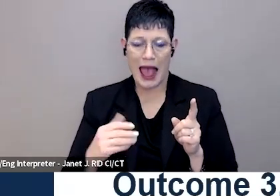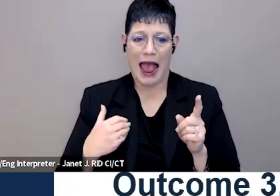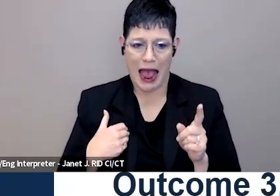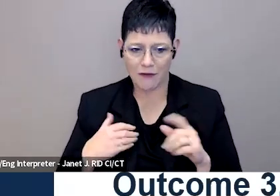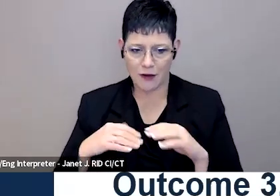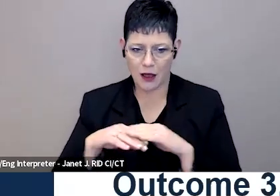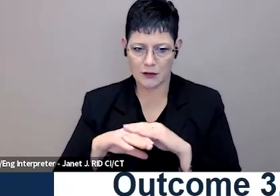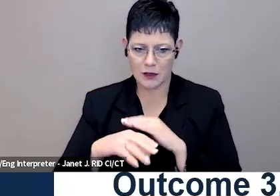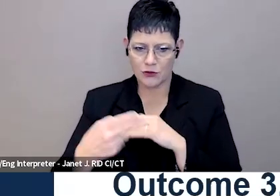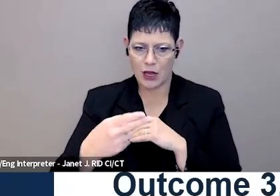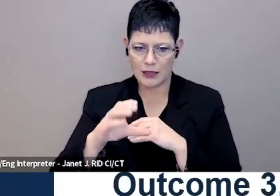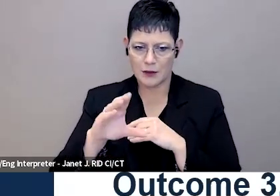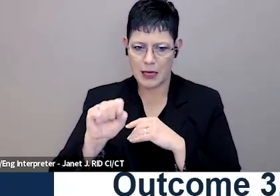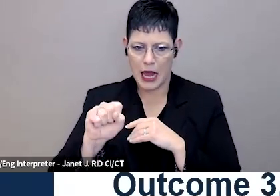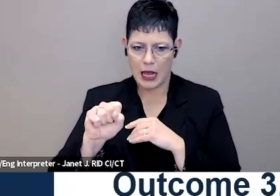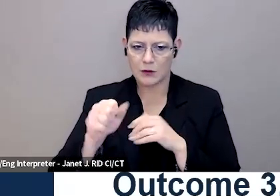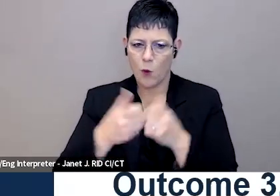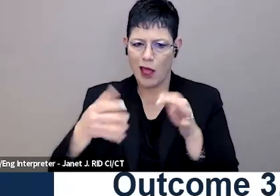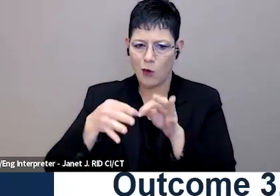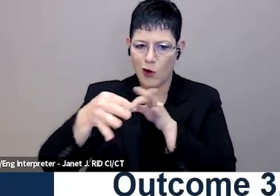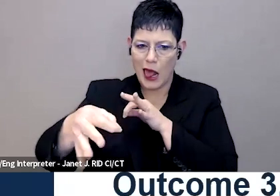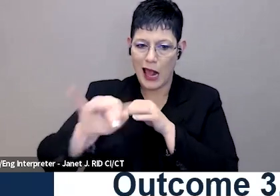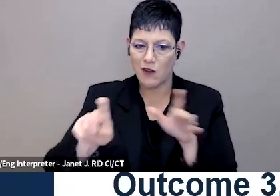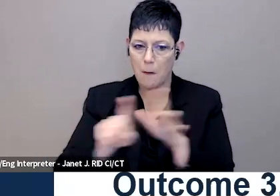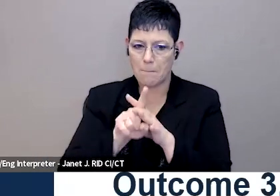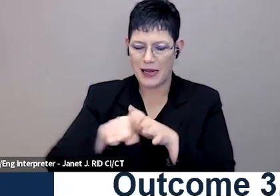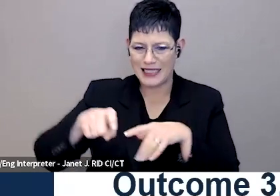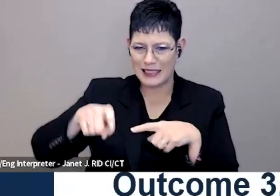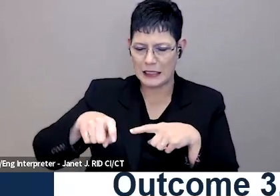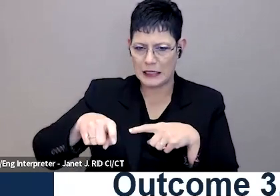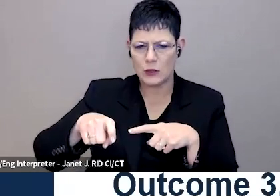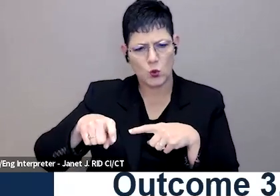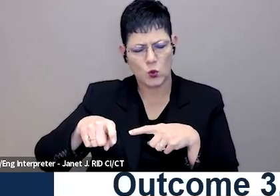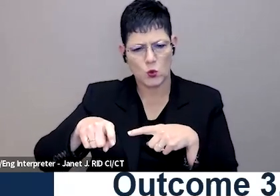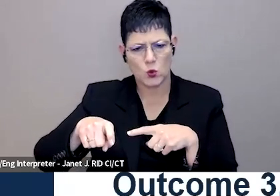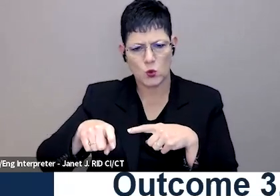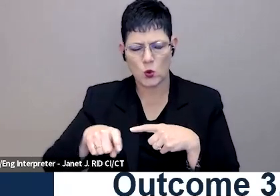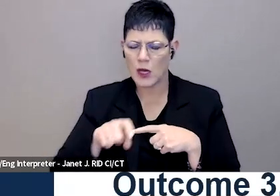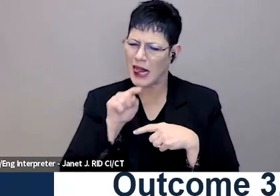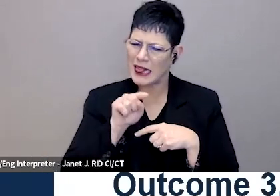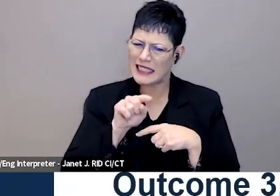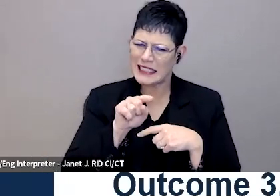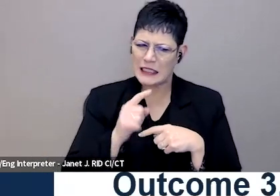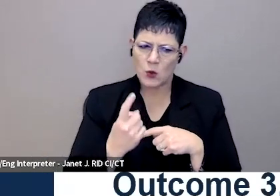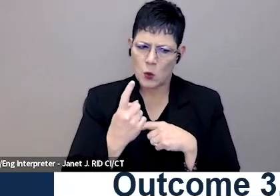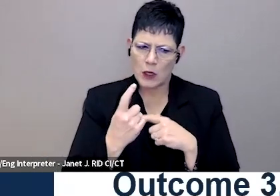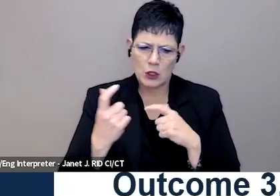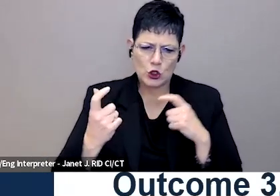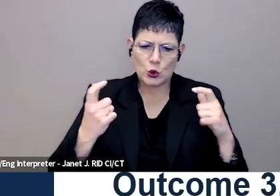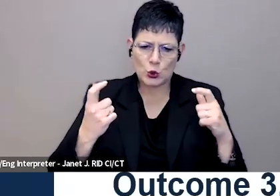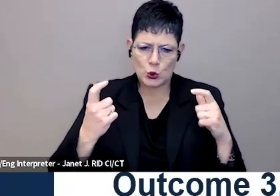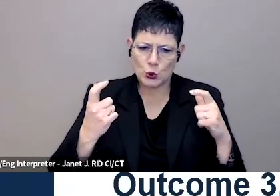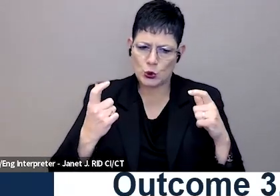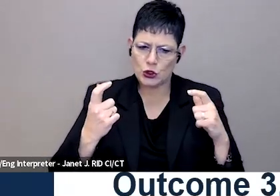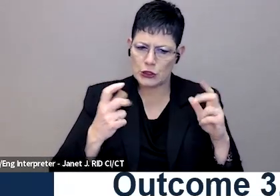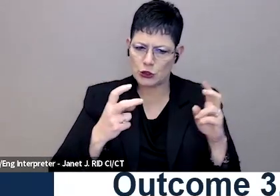to HCBS right away when the need arises. This is a really big barrier and often a